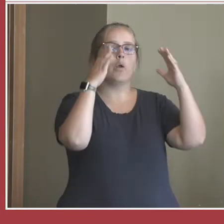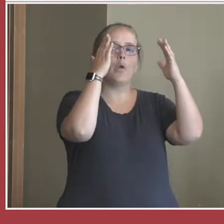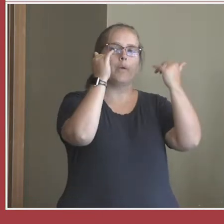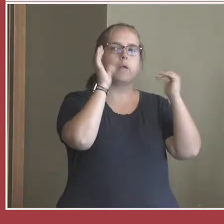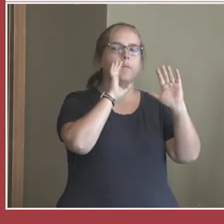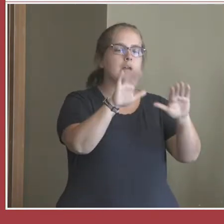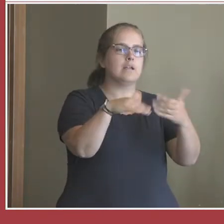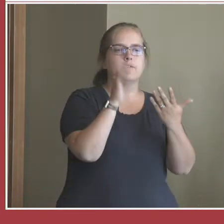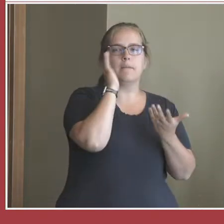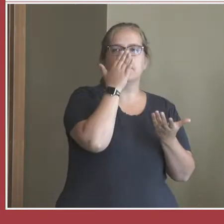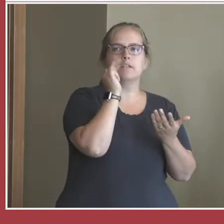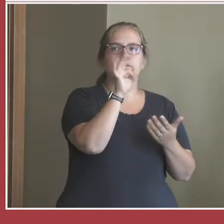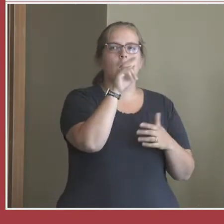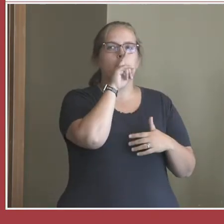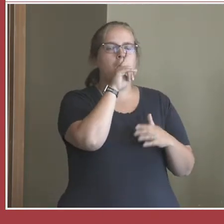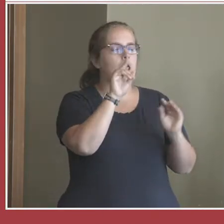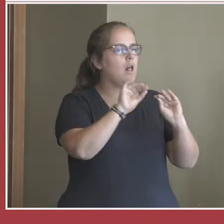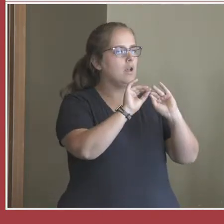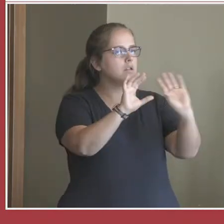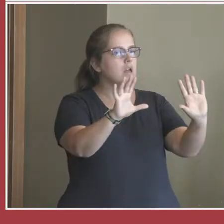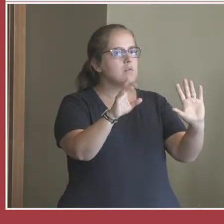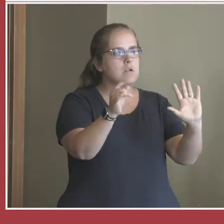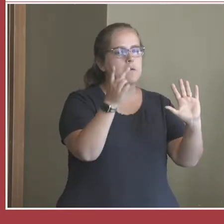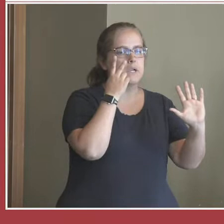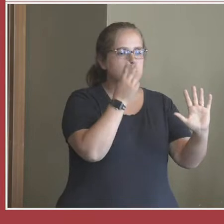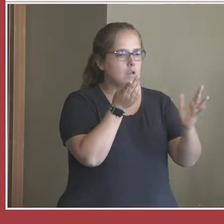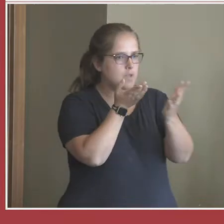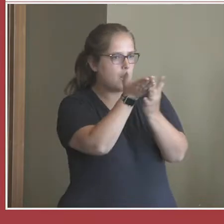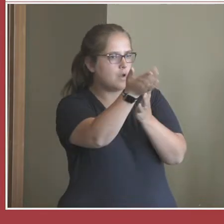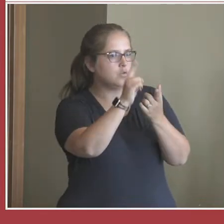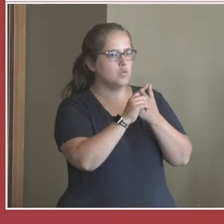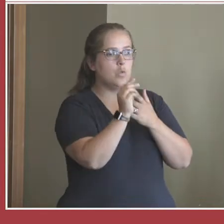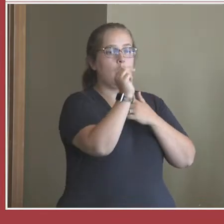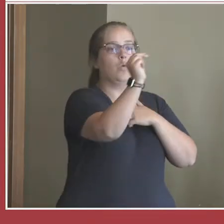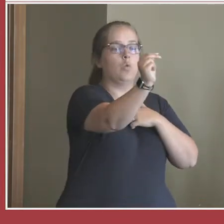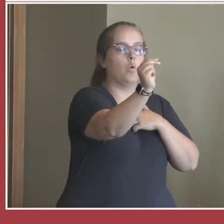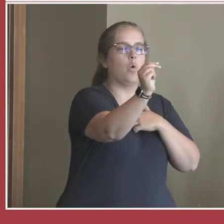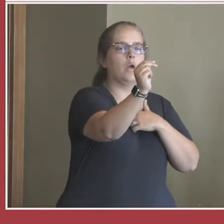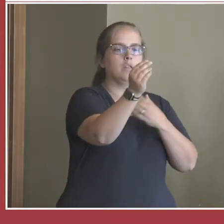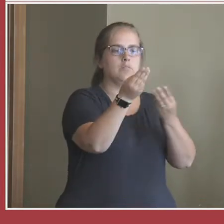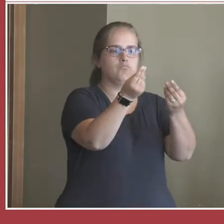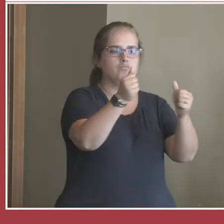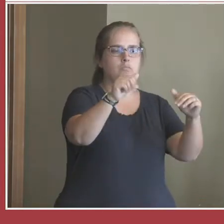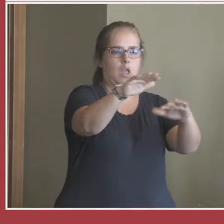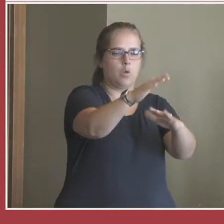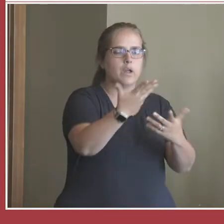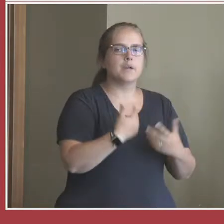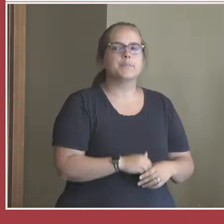going to give the appearance of being really transparent and seeing right through to the north courtyard.